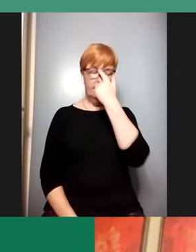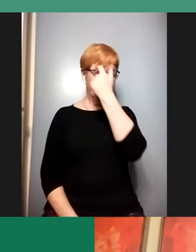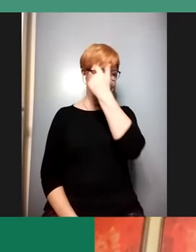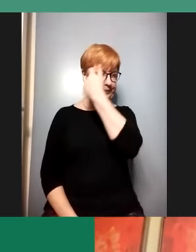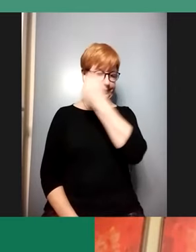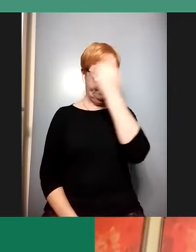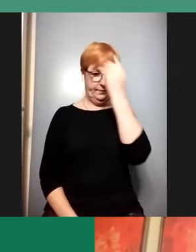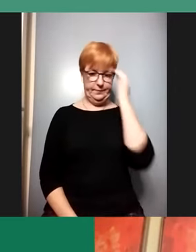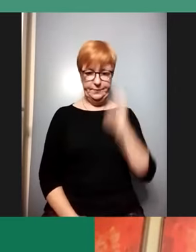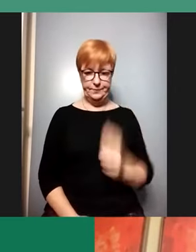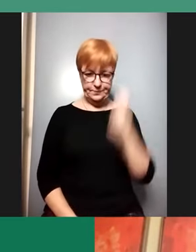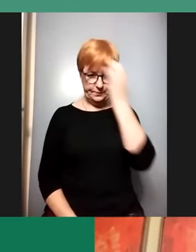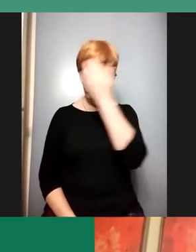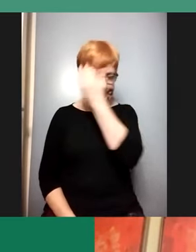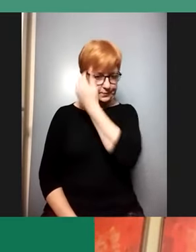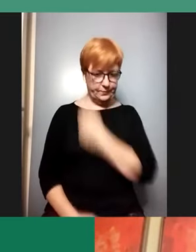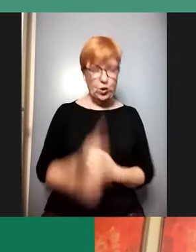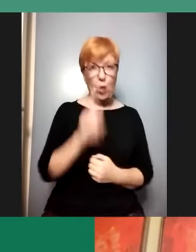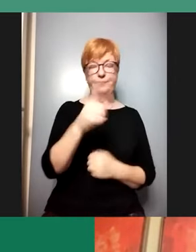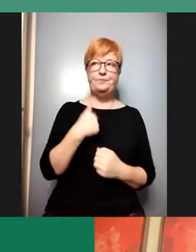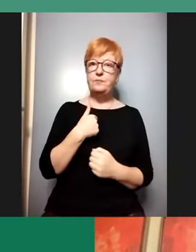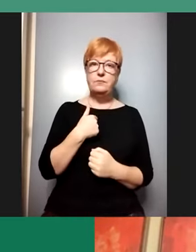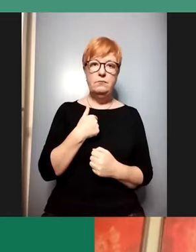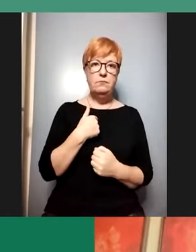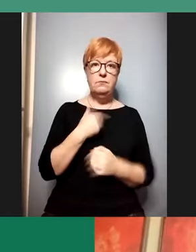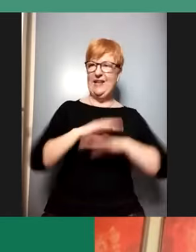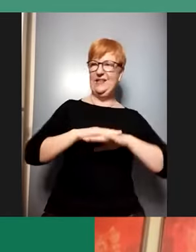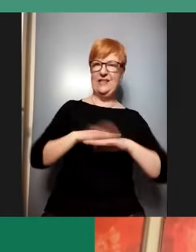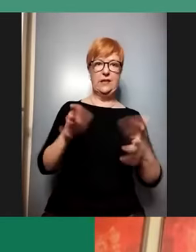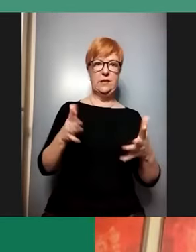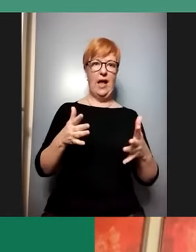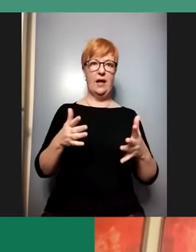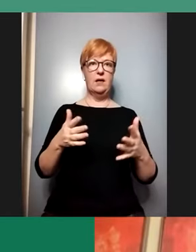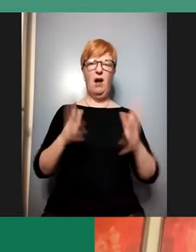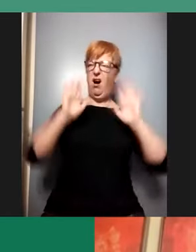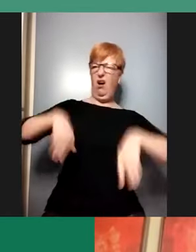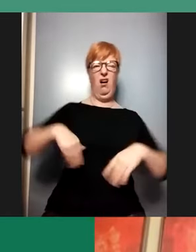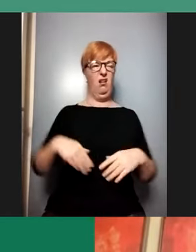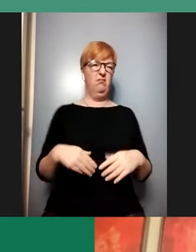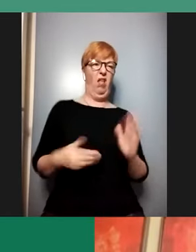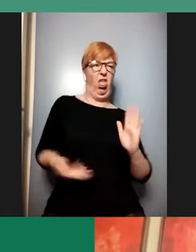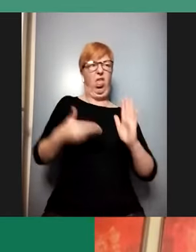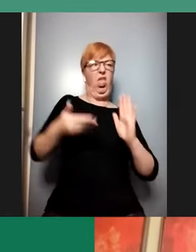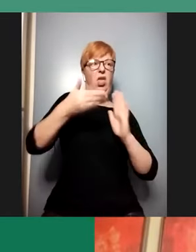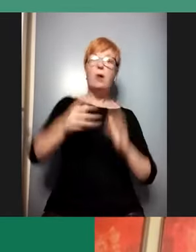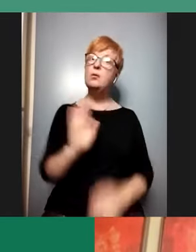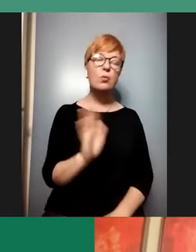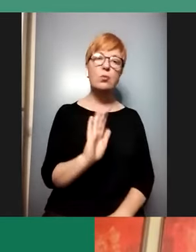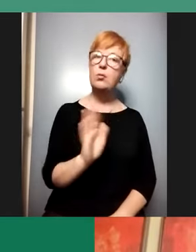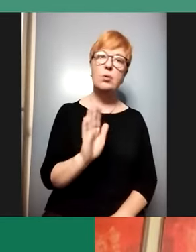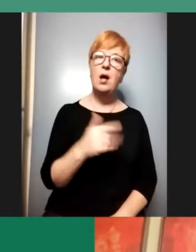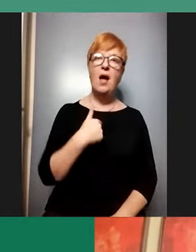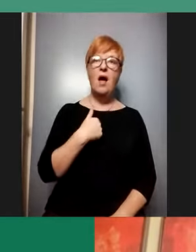What it did, instead of giving me free rein to sort of, I didn't invent anything. What I did was I told